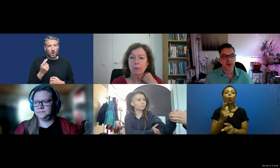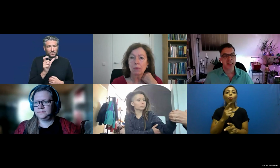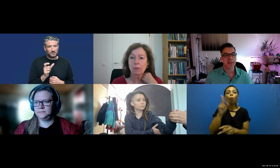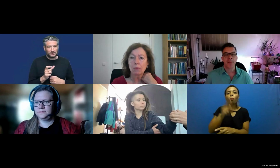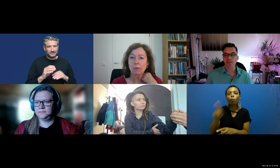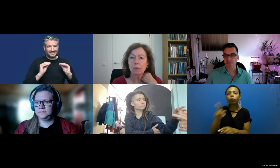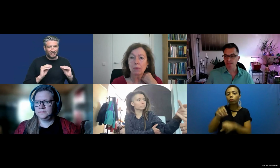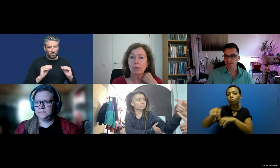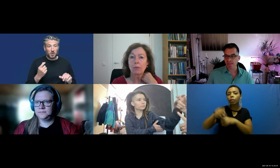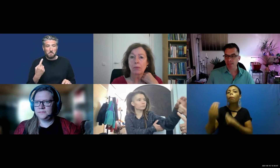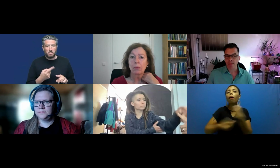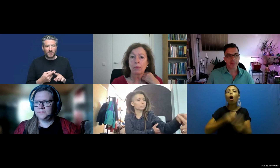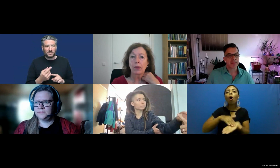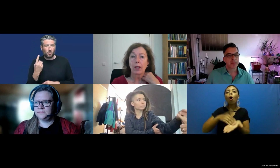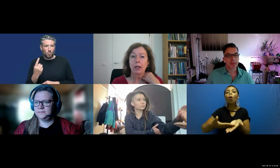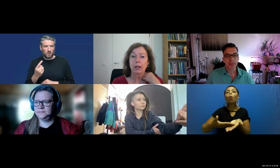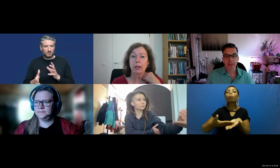email address.